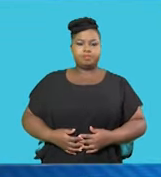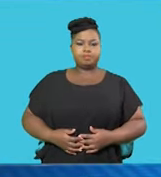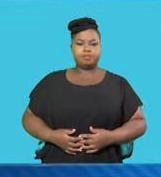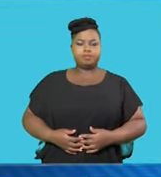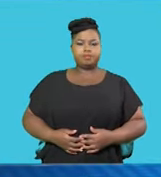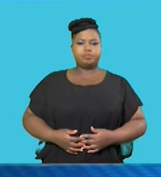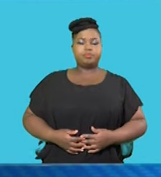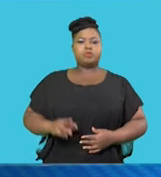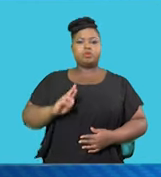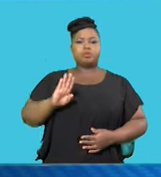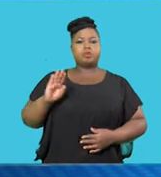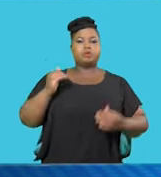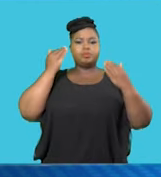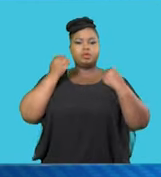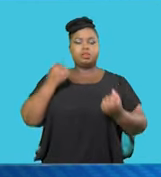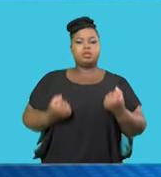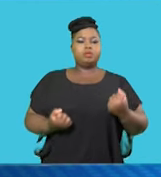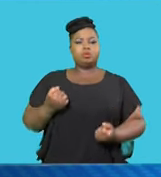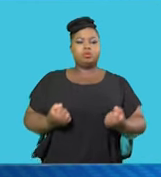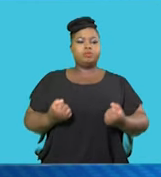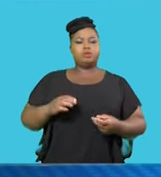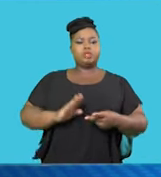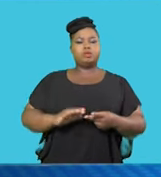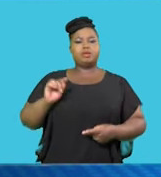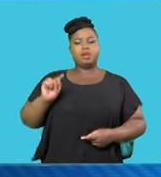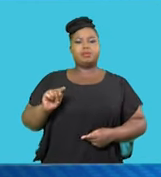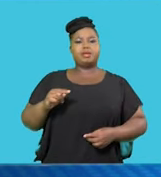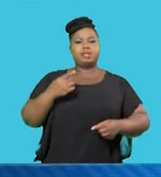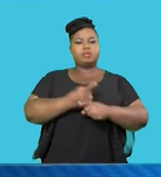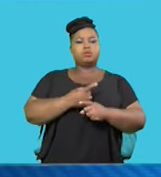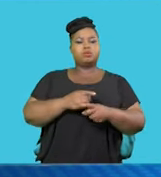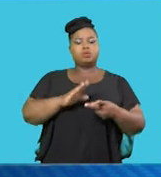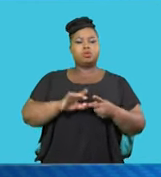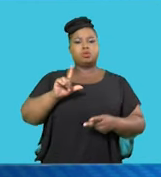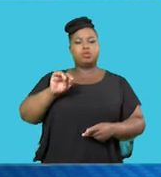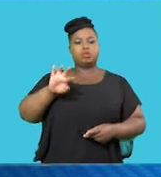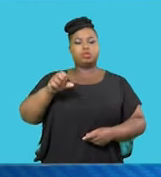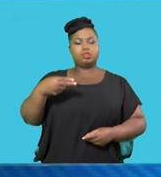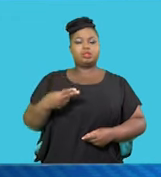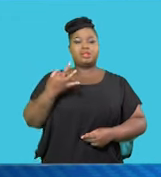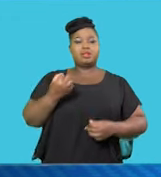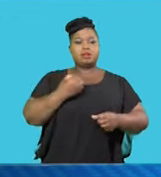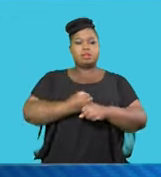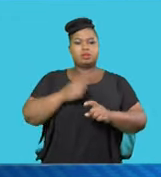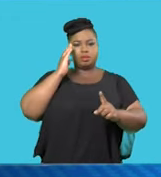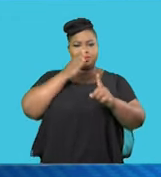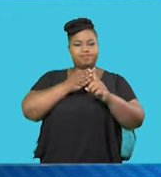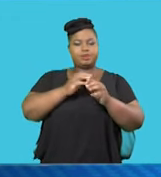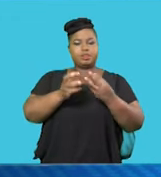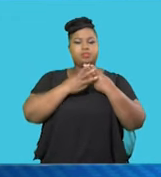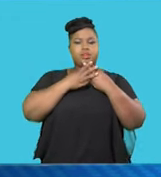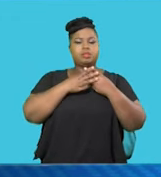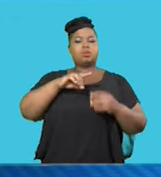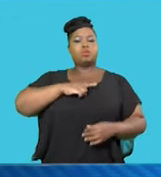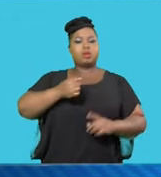The Randburg Magistrates Court sentenced Orlando Pirates player Thembinkosi Lorch to 3 years direct imprisonment